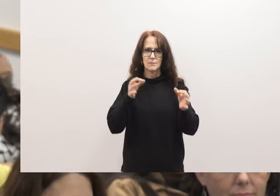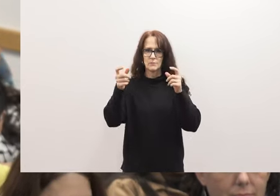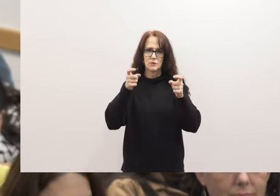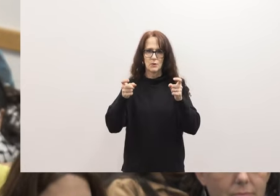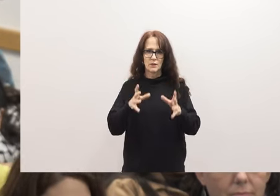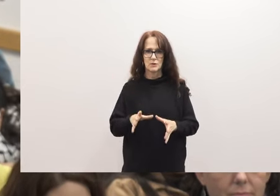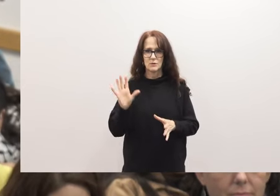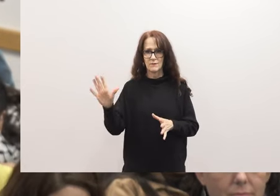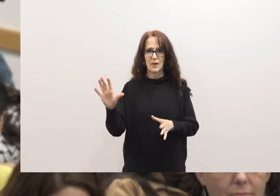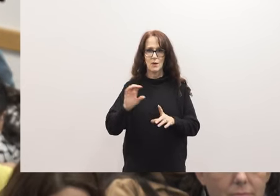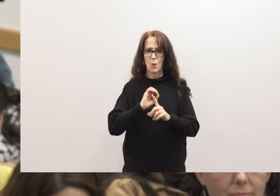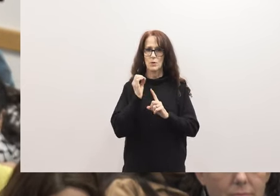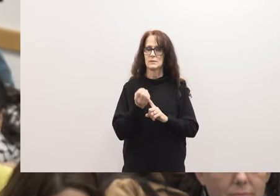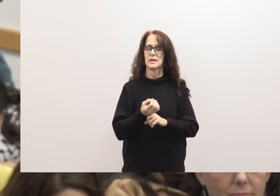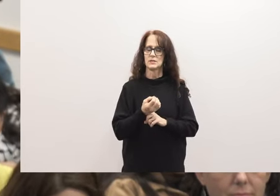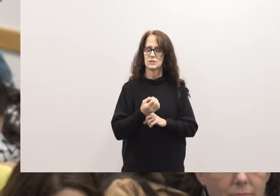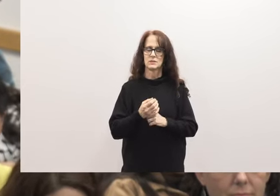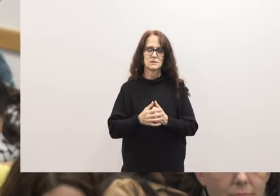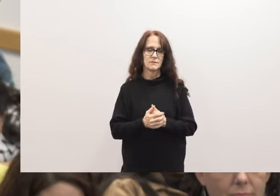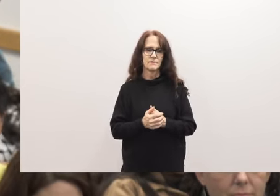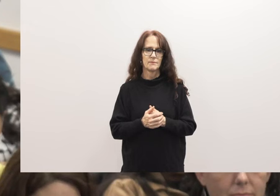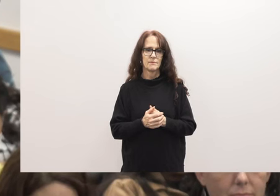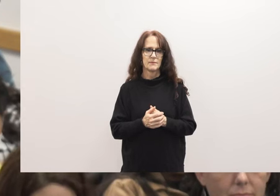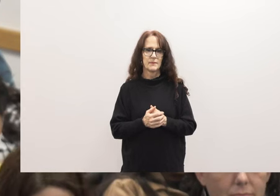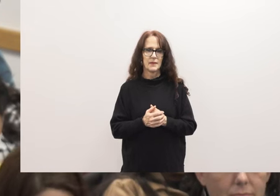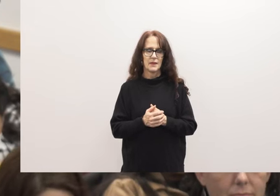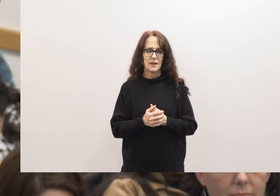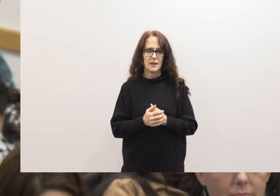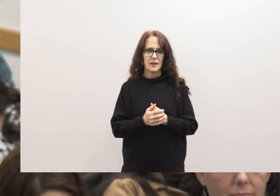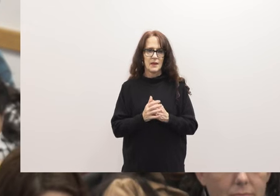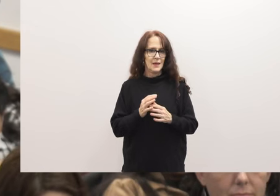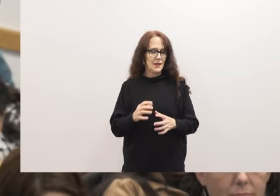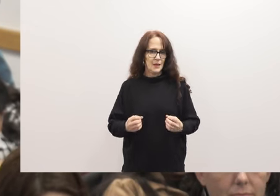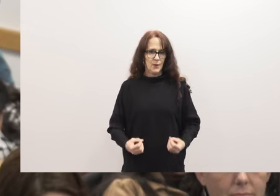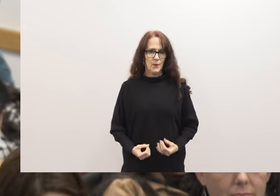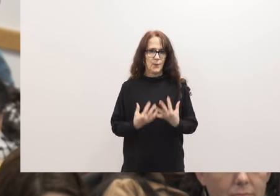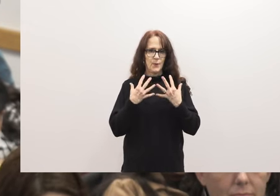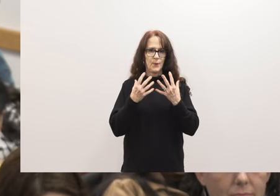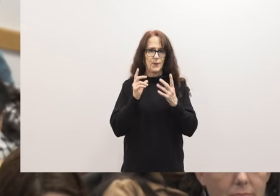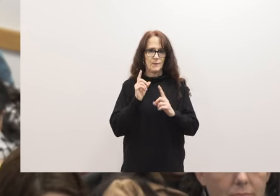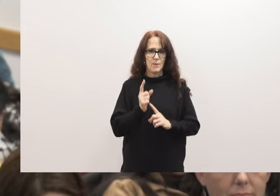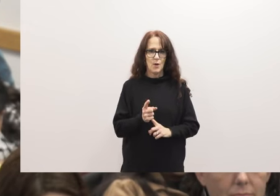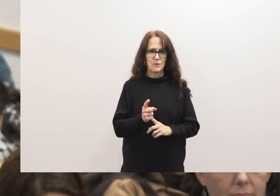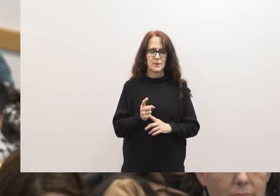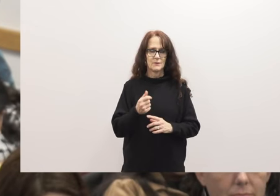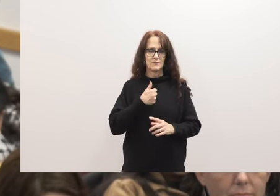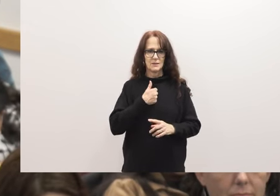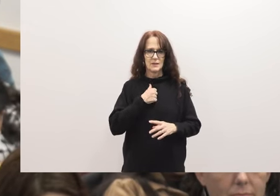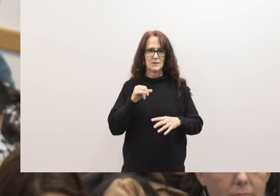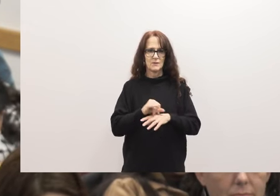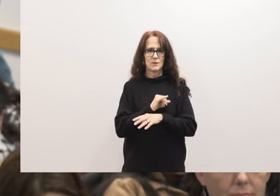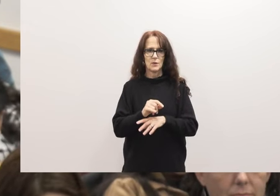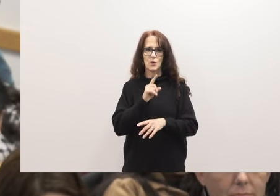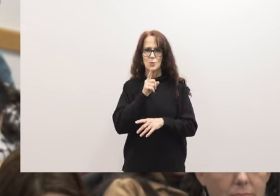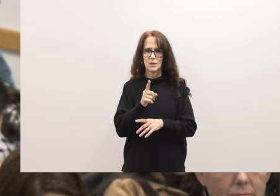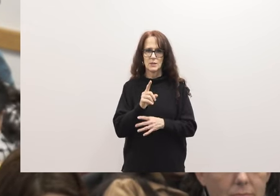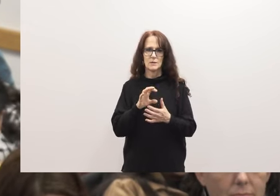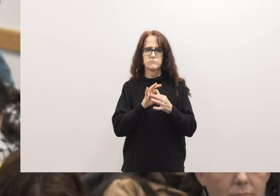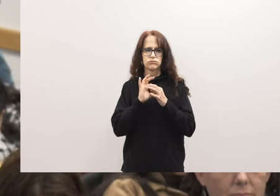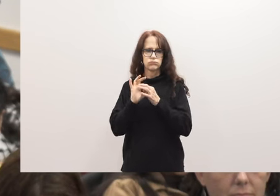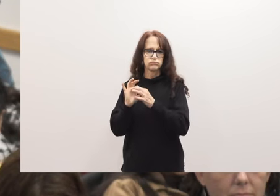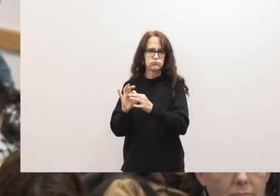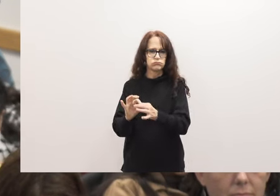their organizations. It was a highlight moment for myself and for our interns to experience what true solidarity